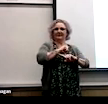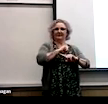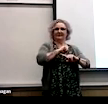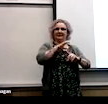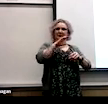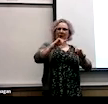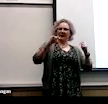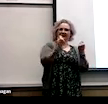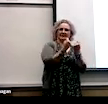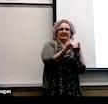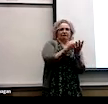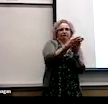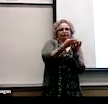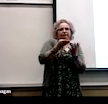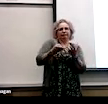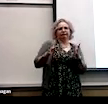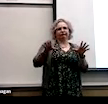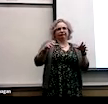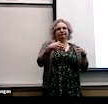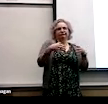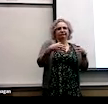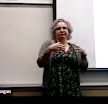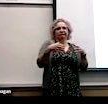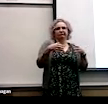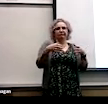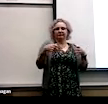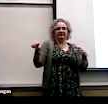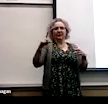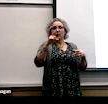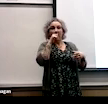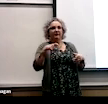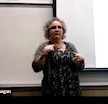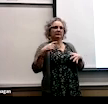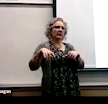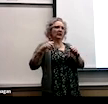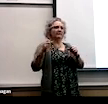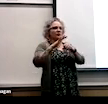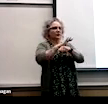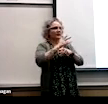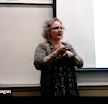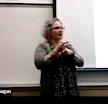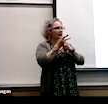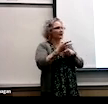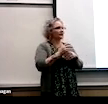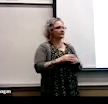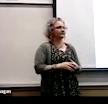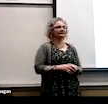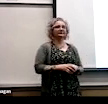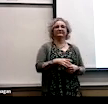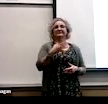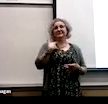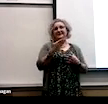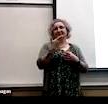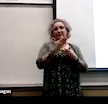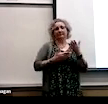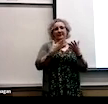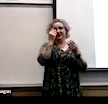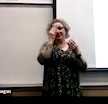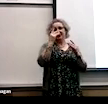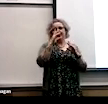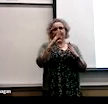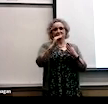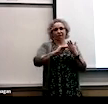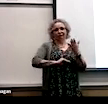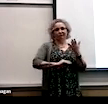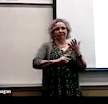patients. A direct conversation with the pediatric provider would help, and also just written info about the condition. They're taking care of so many people who have